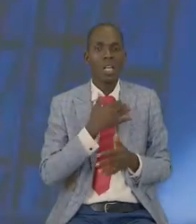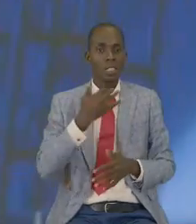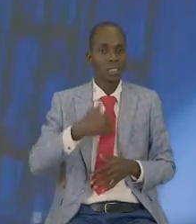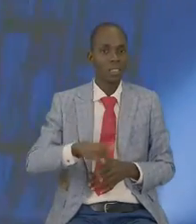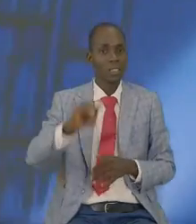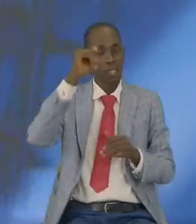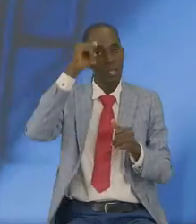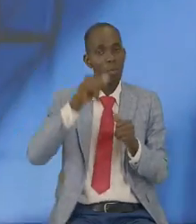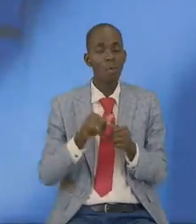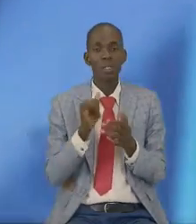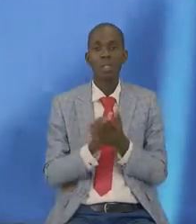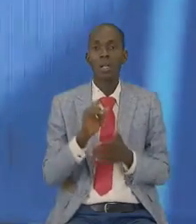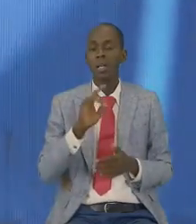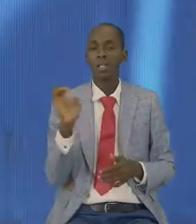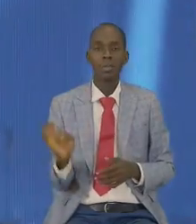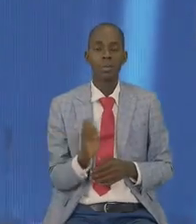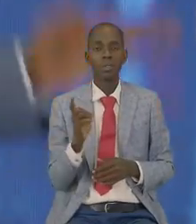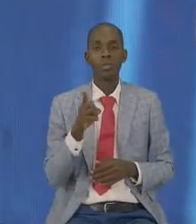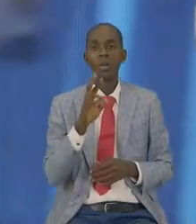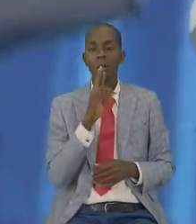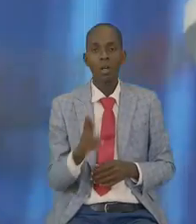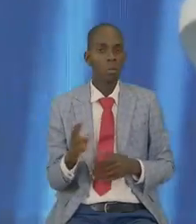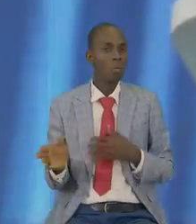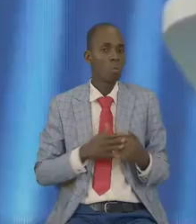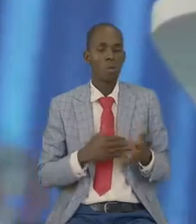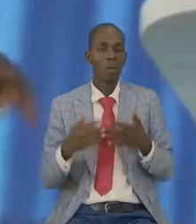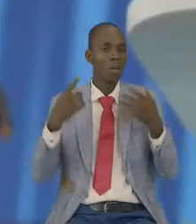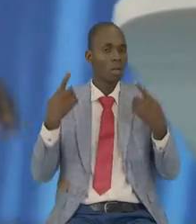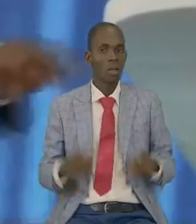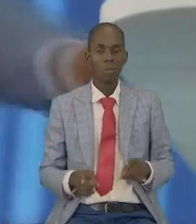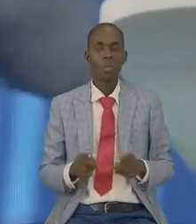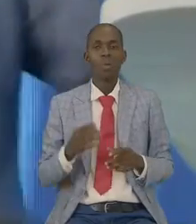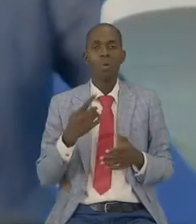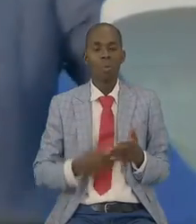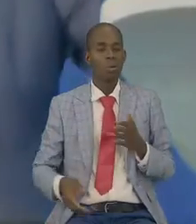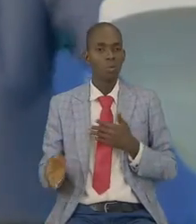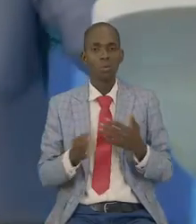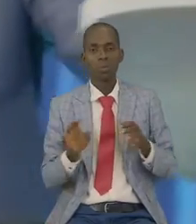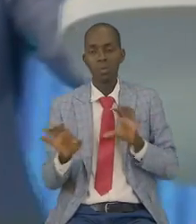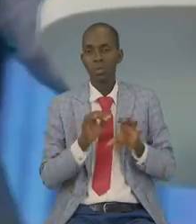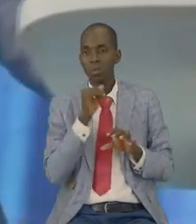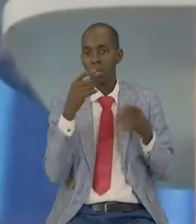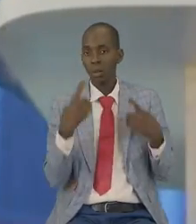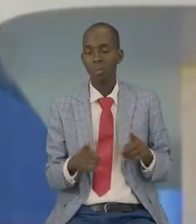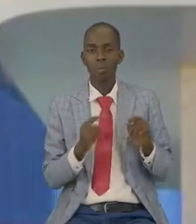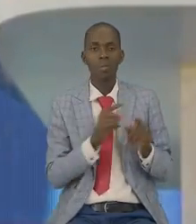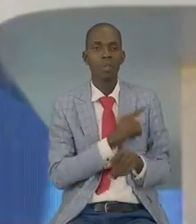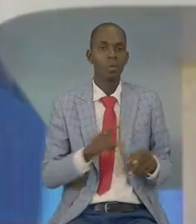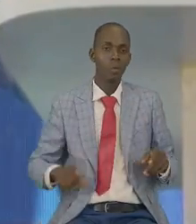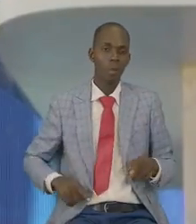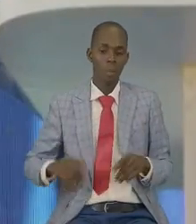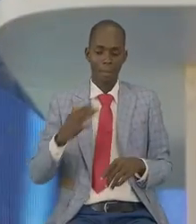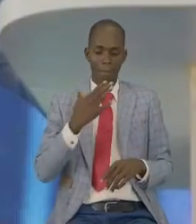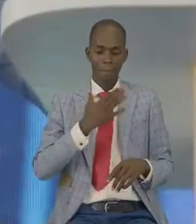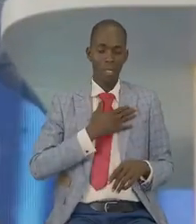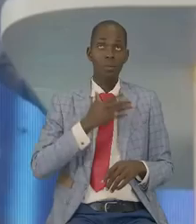that wherever you are, whatever happens and whatever does not happen, the Lord, my